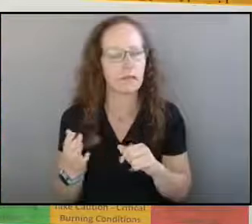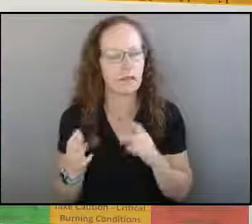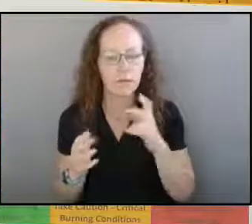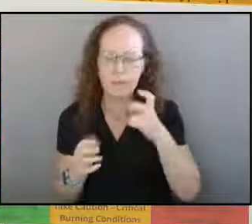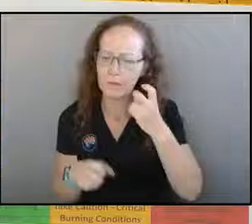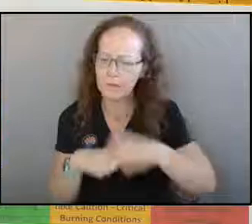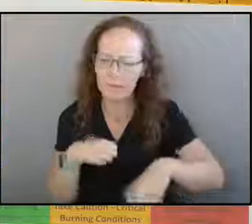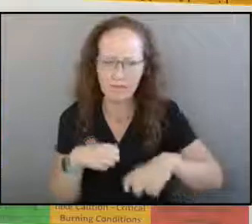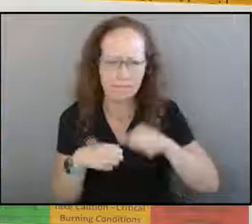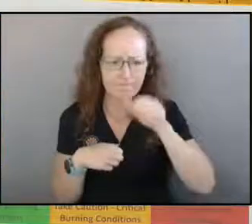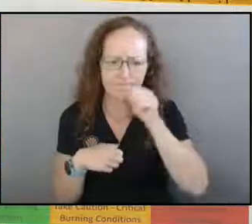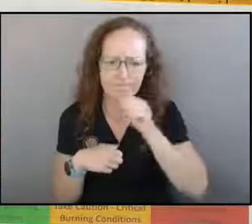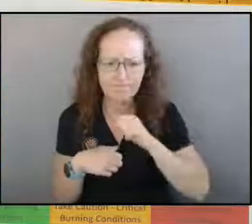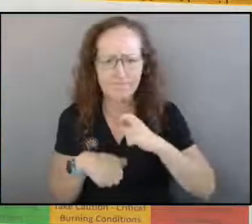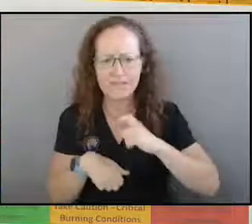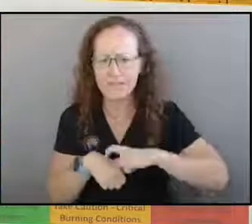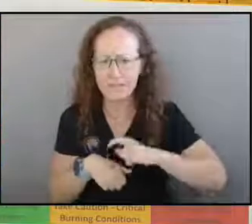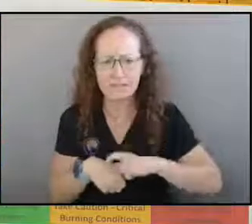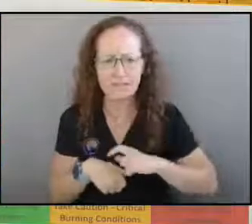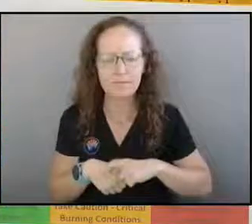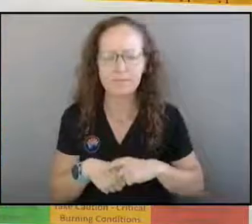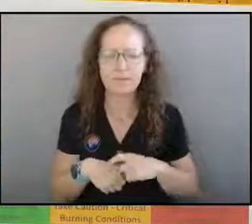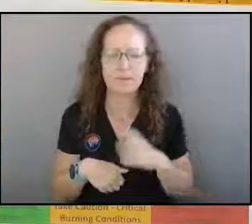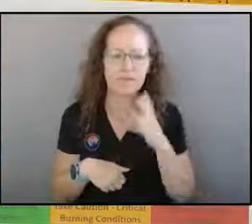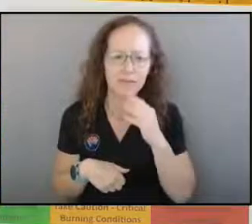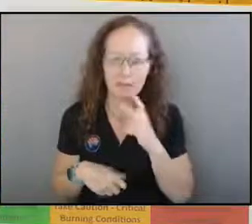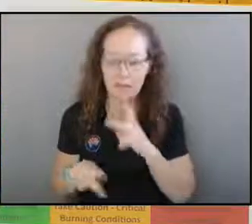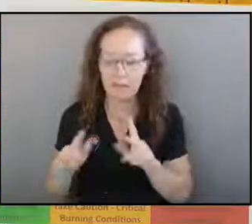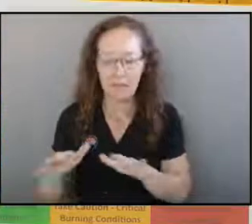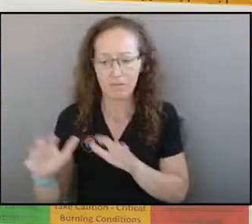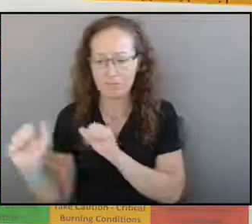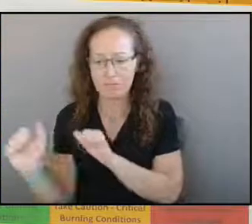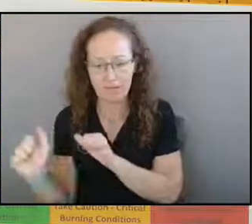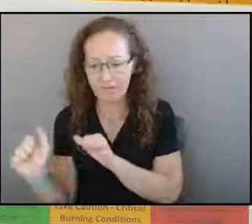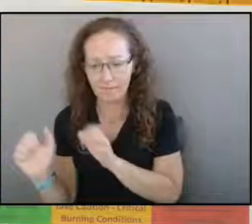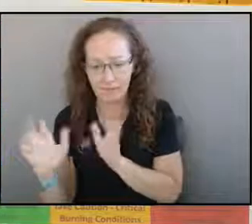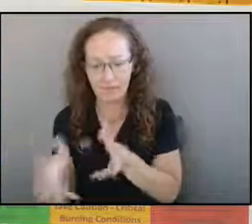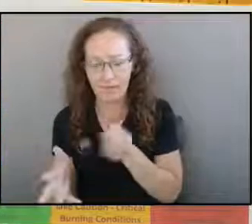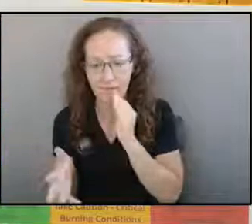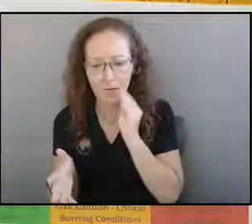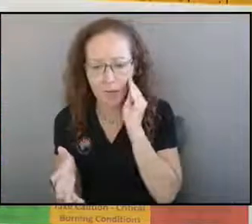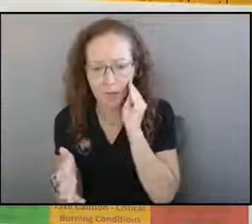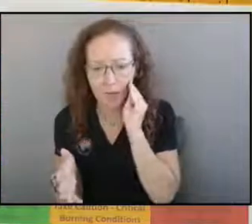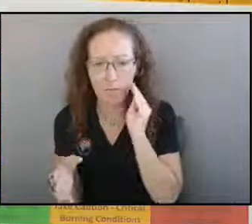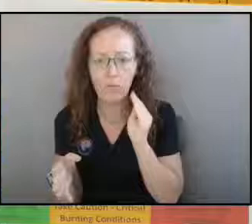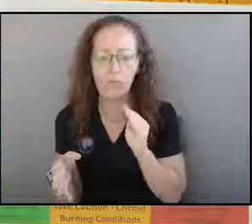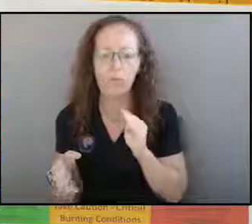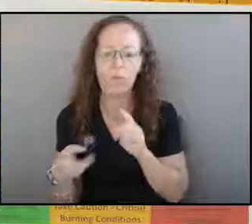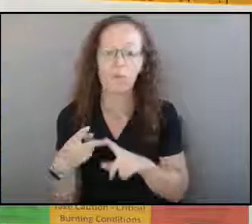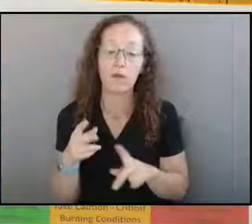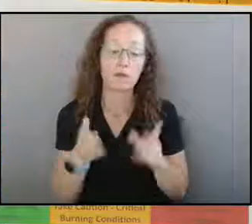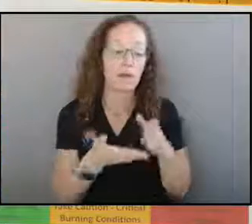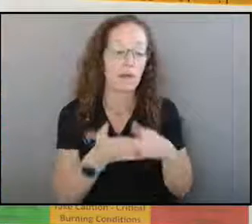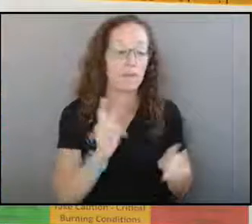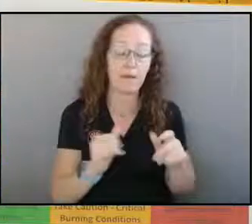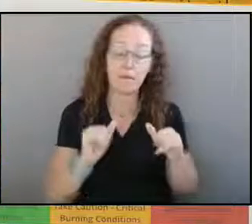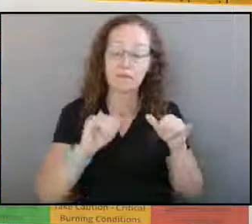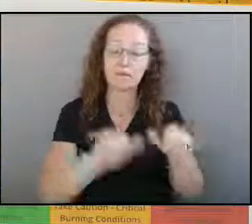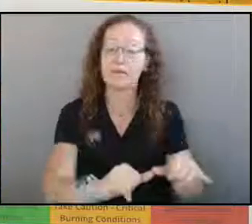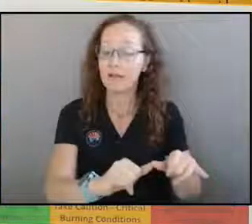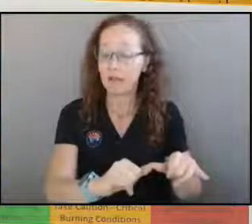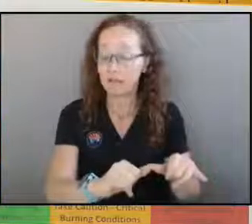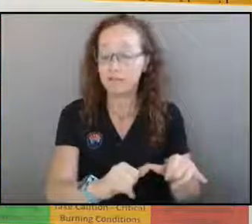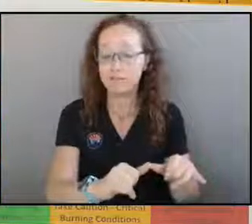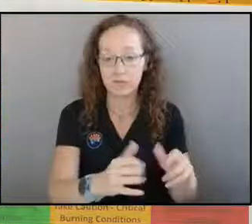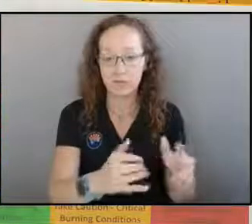experiencing, for the individuals that have evacuated their homes, and even for the individuals that have stayed back to fight for their